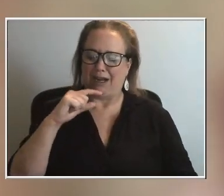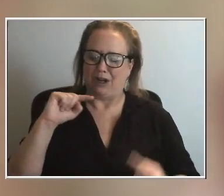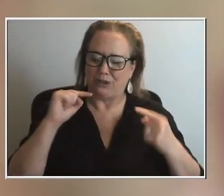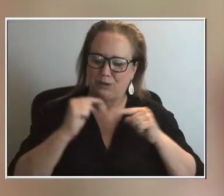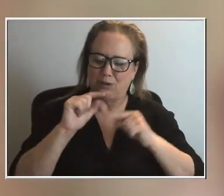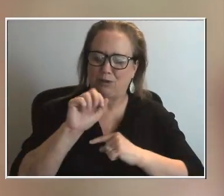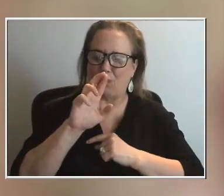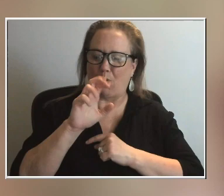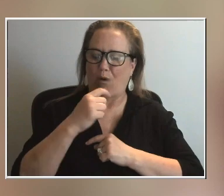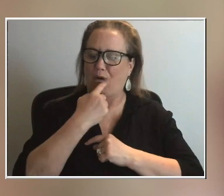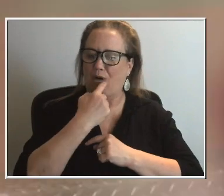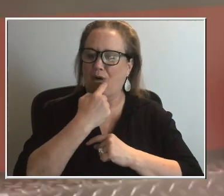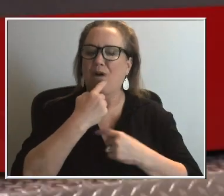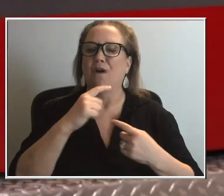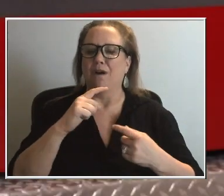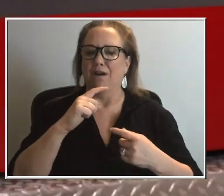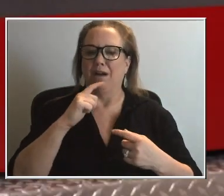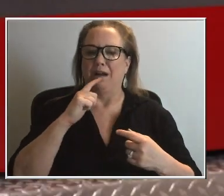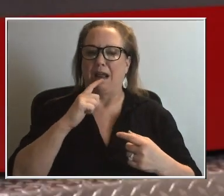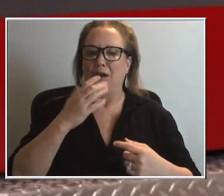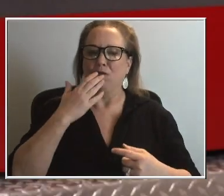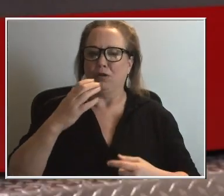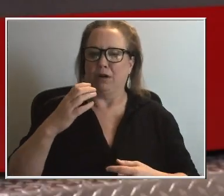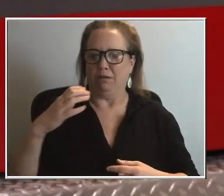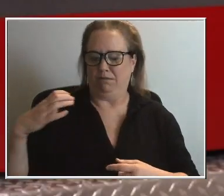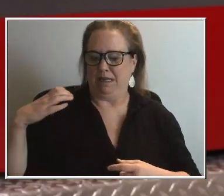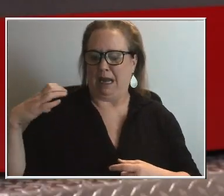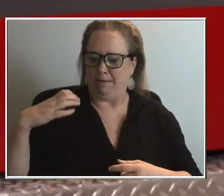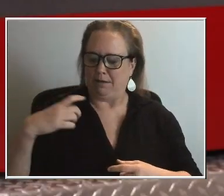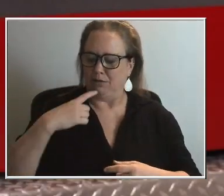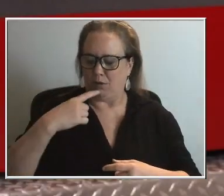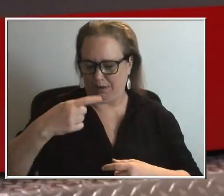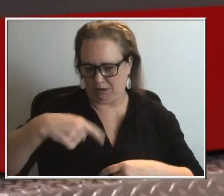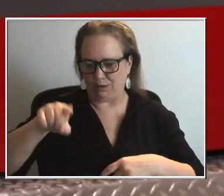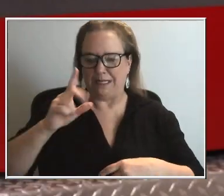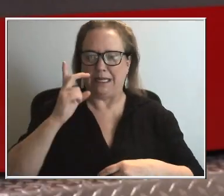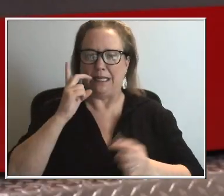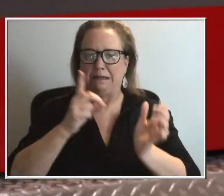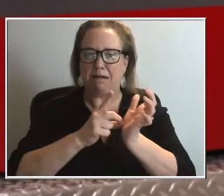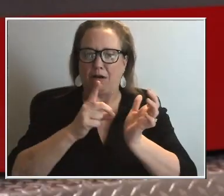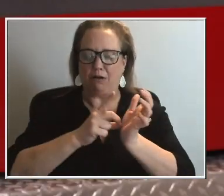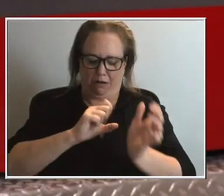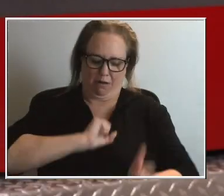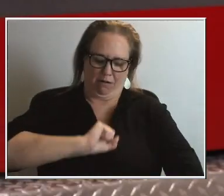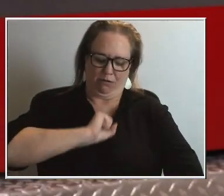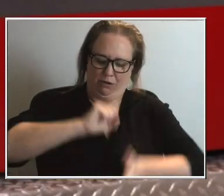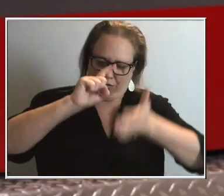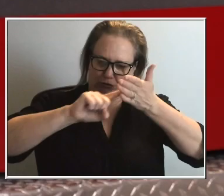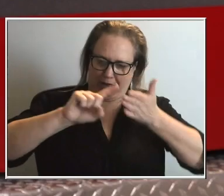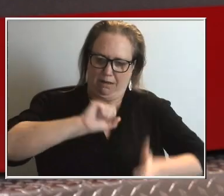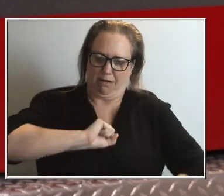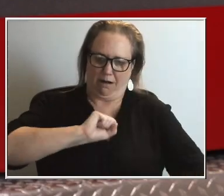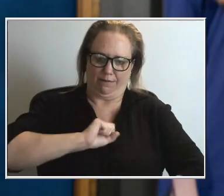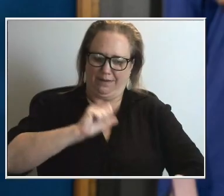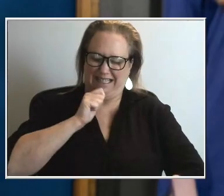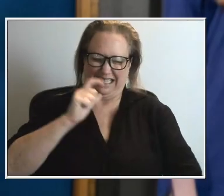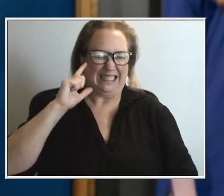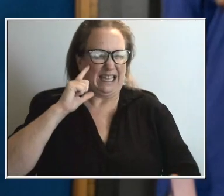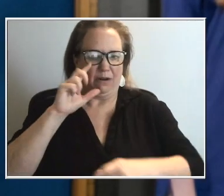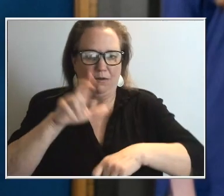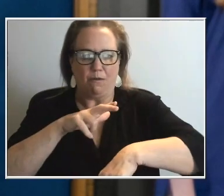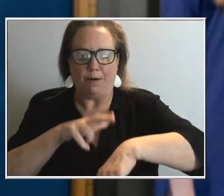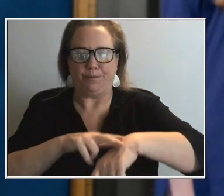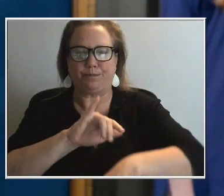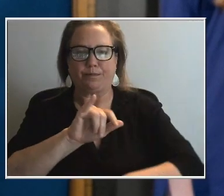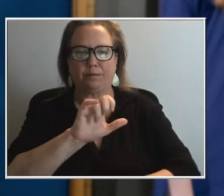tongue. I had a really good captain that said that I ought to probably go see the doctor and get that cough checked out because it just didn't sound normal. Jason,